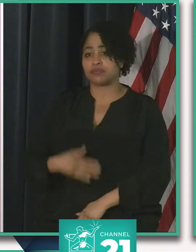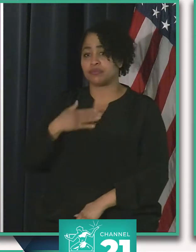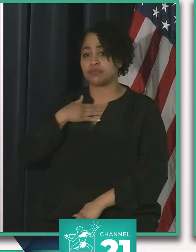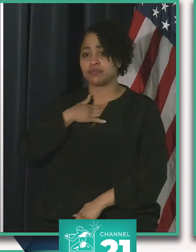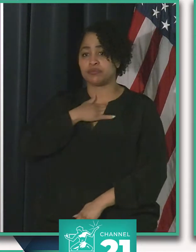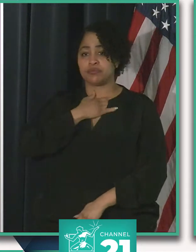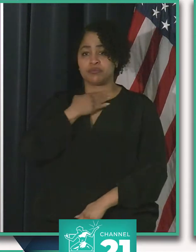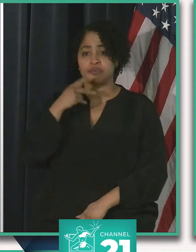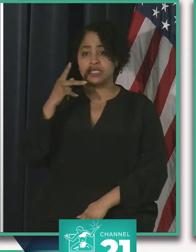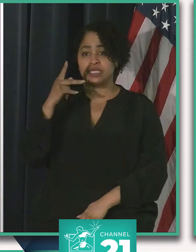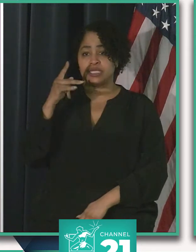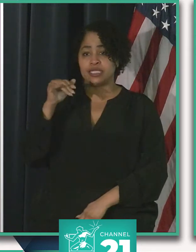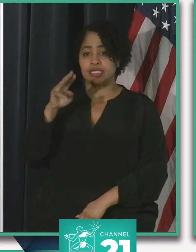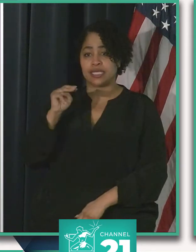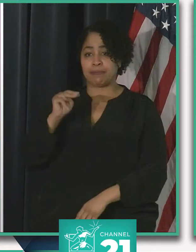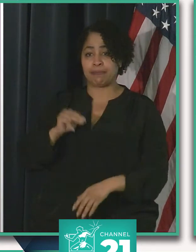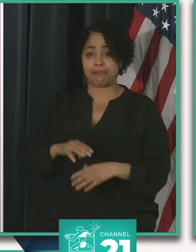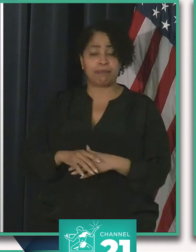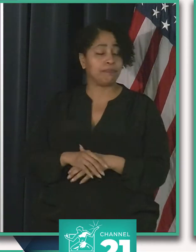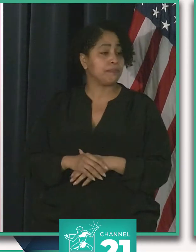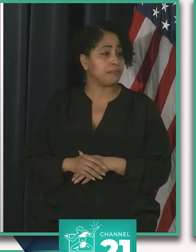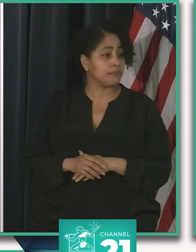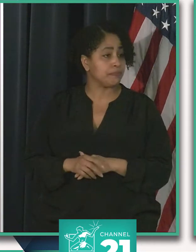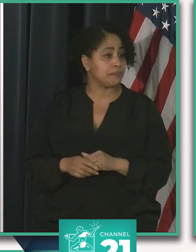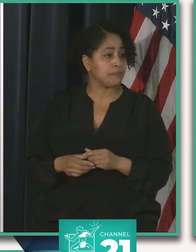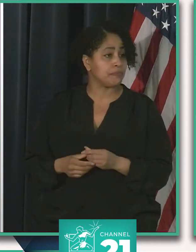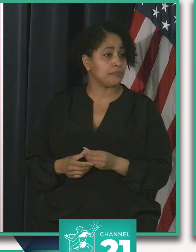We'll move to Kim.